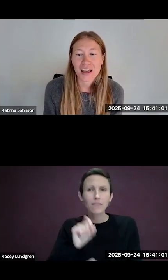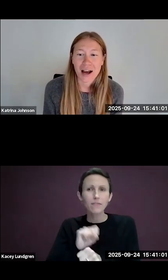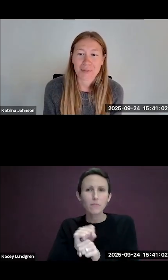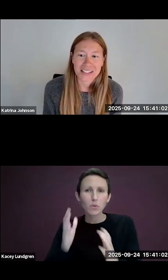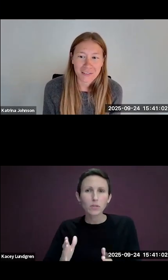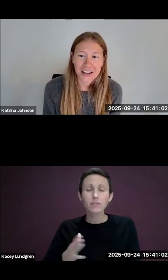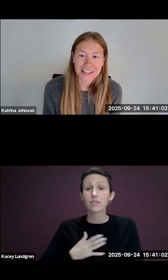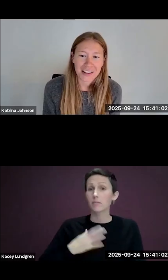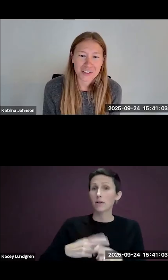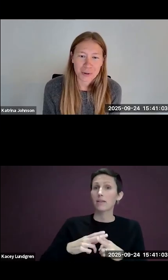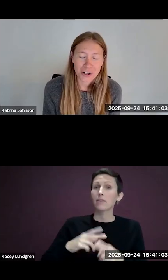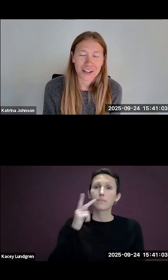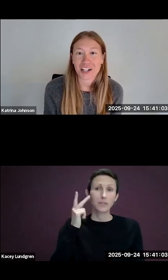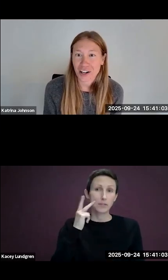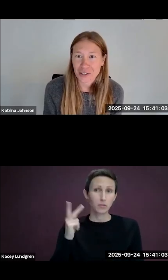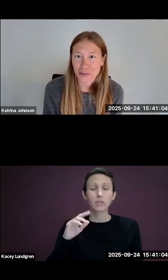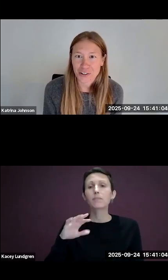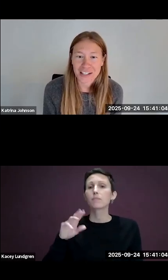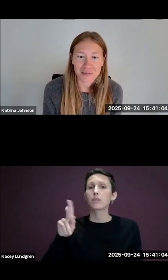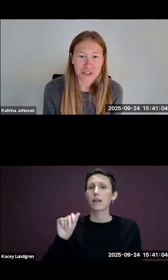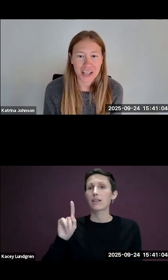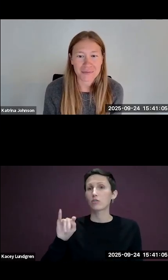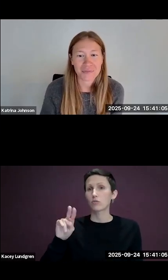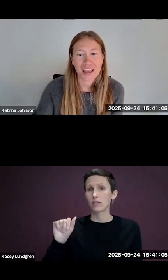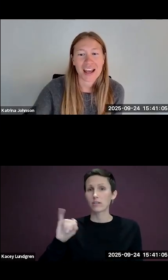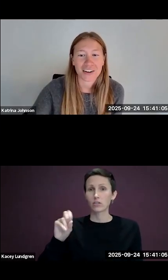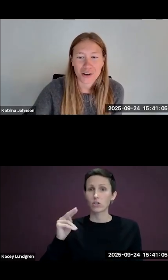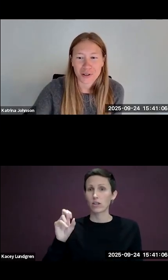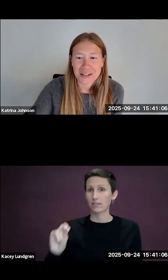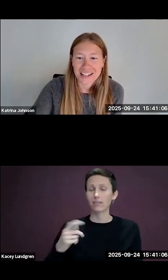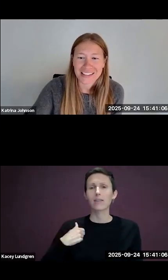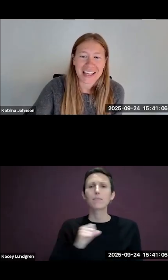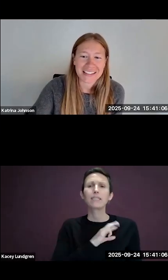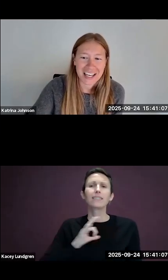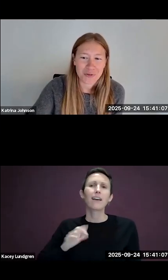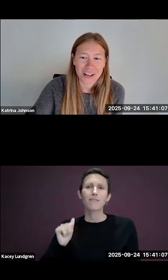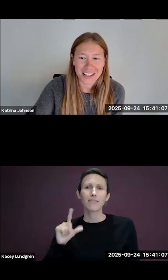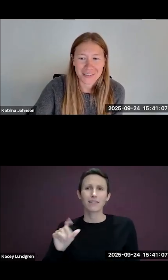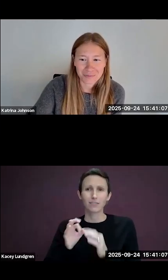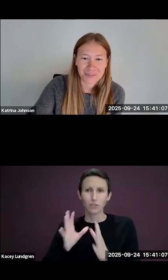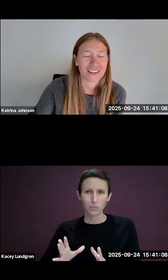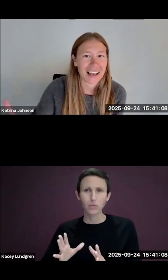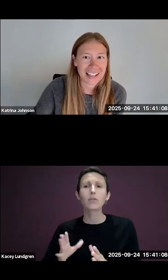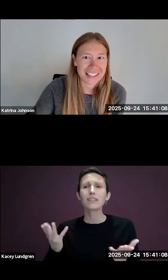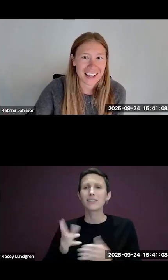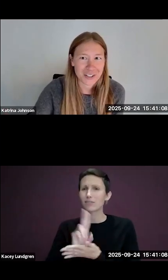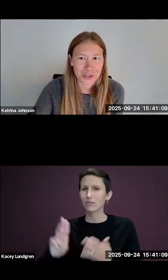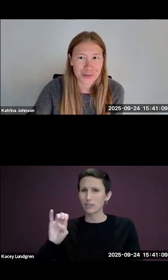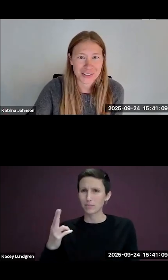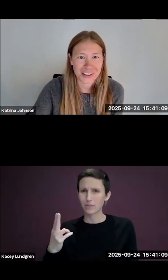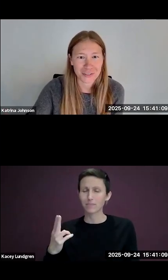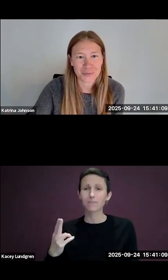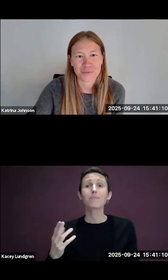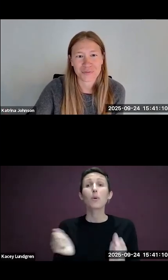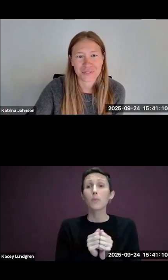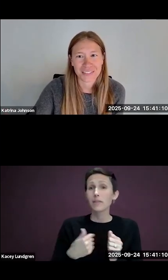Johnson. I'm a staff ASL interpreter here at the University of Michigan, and along with me is Casey Ann Watson. I'll let Casey Ann